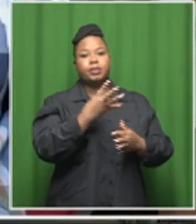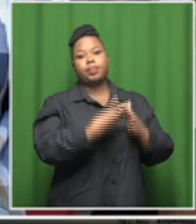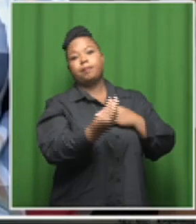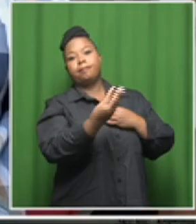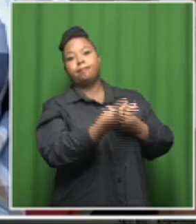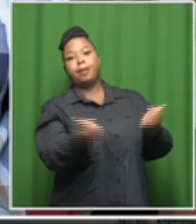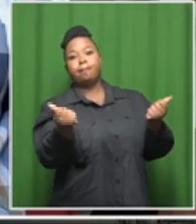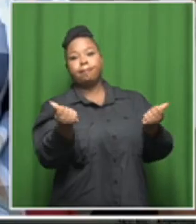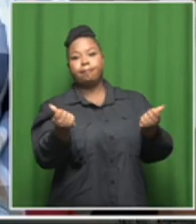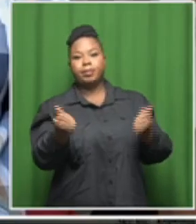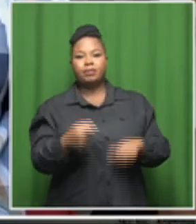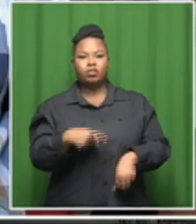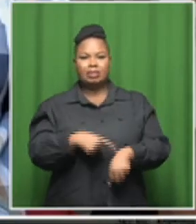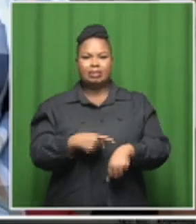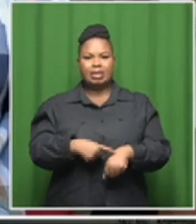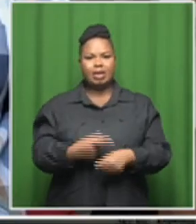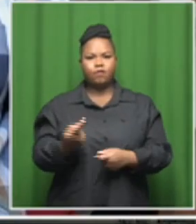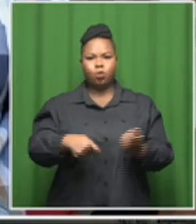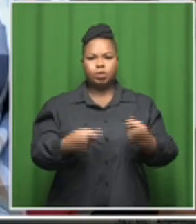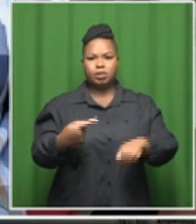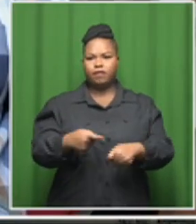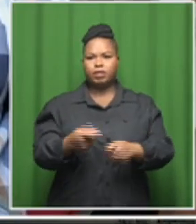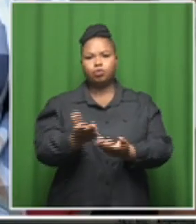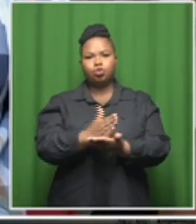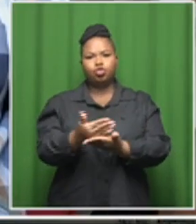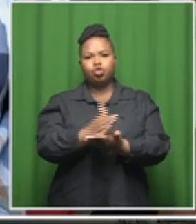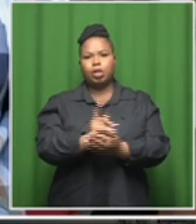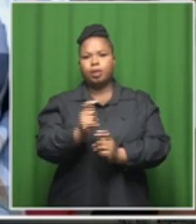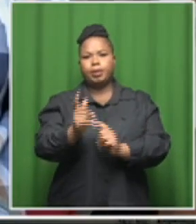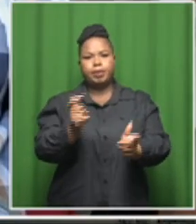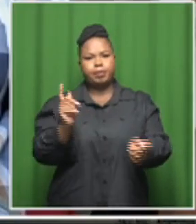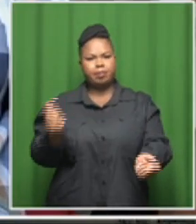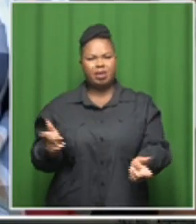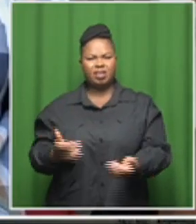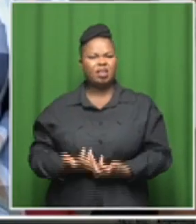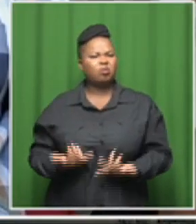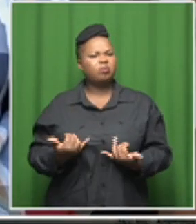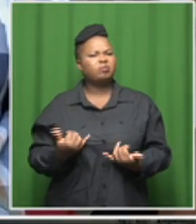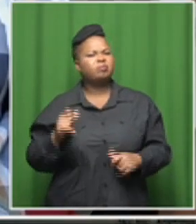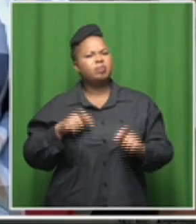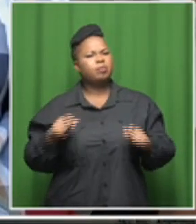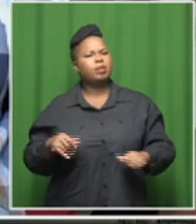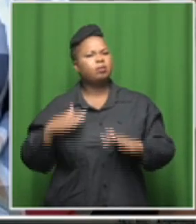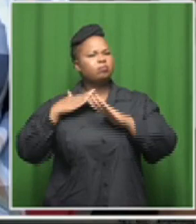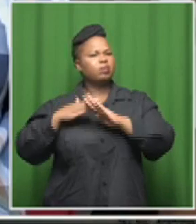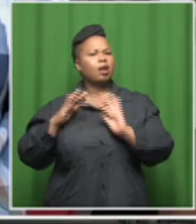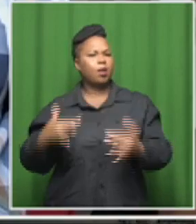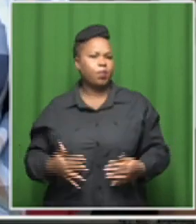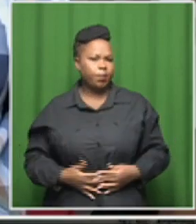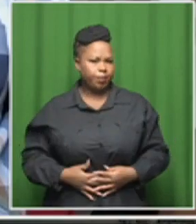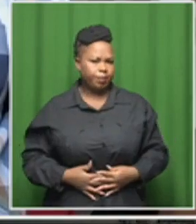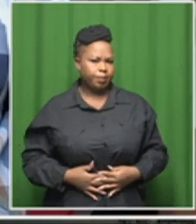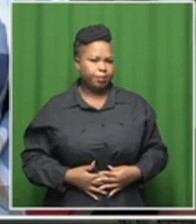found when it's time for those savings to be distributed. How do people go about avoiding that heartbreak?